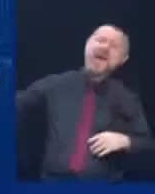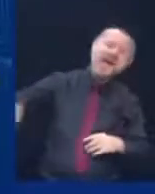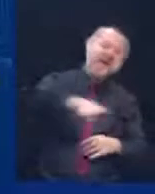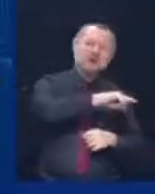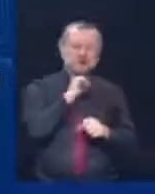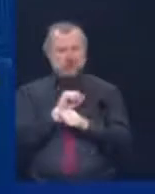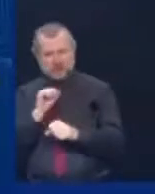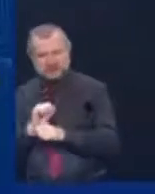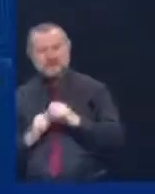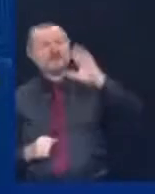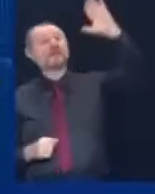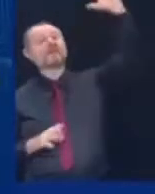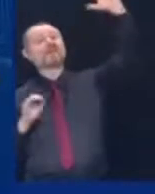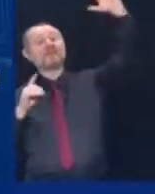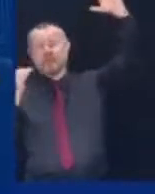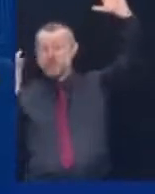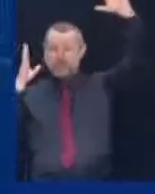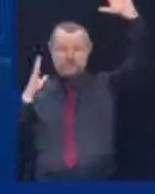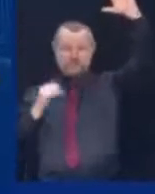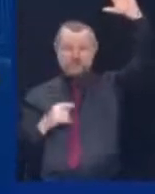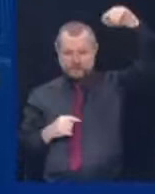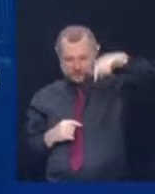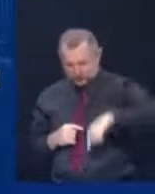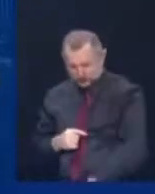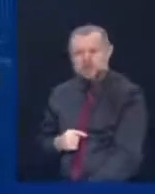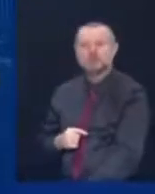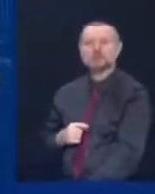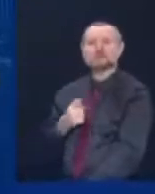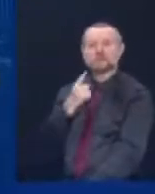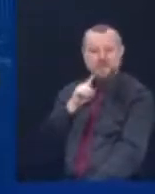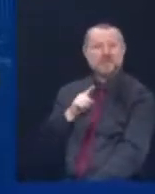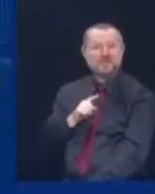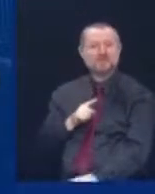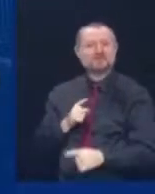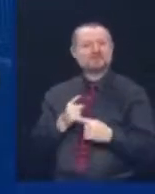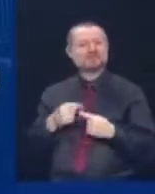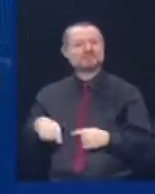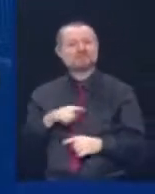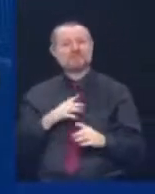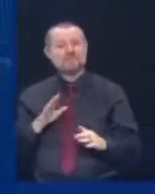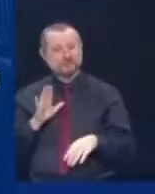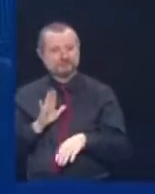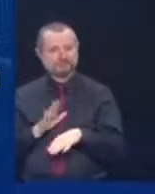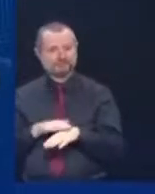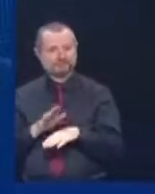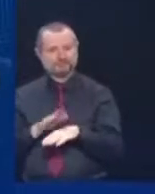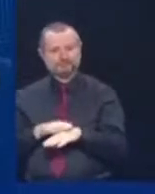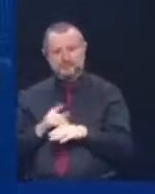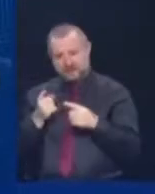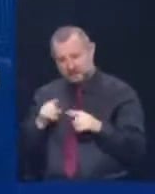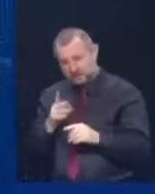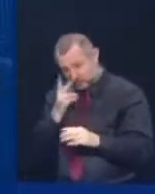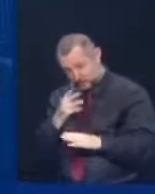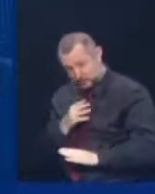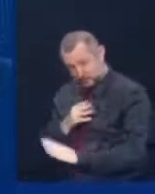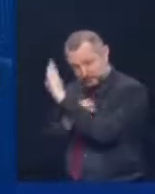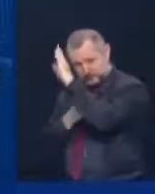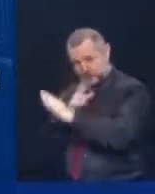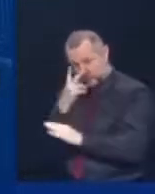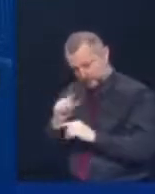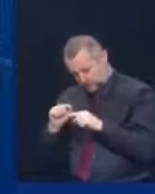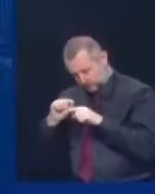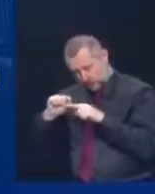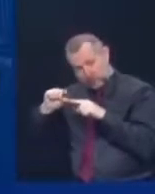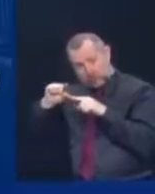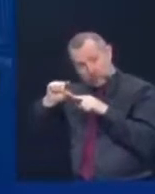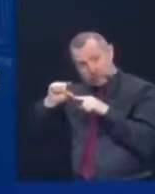down to 1%. We brought the rate down, but you know what? We can bring the rate up. You can bring the rate